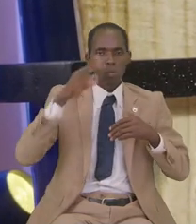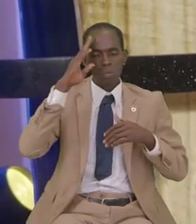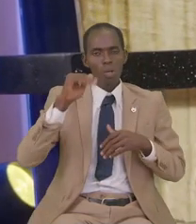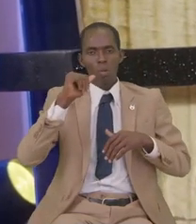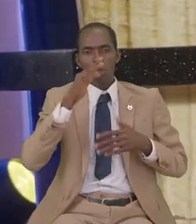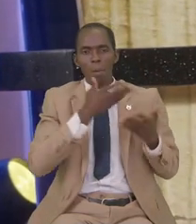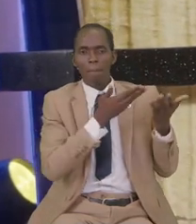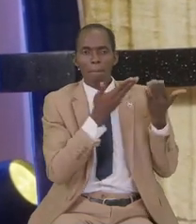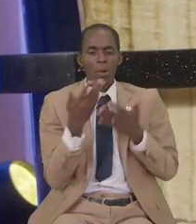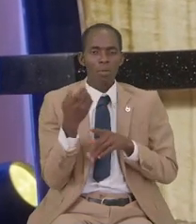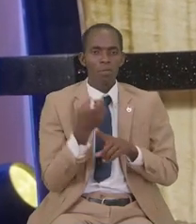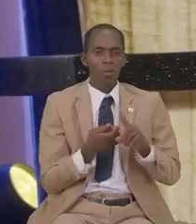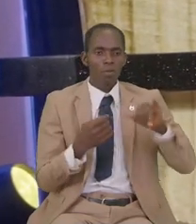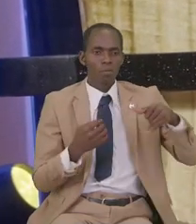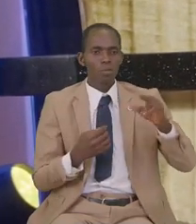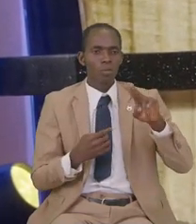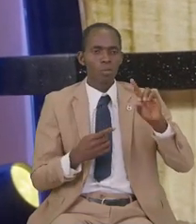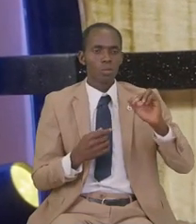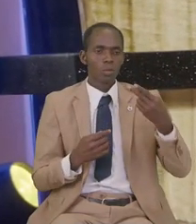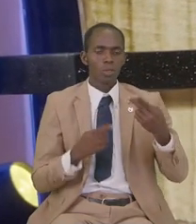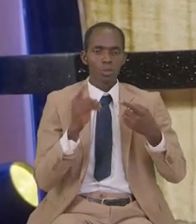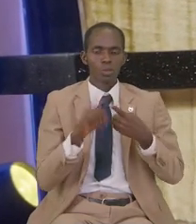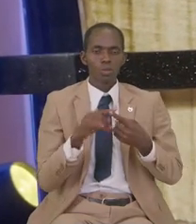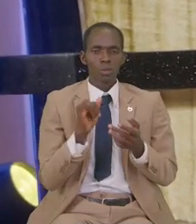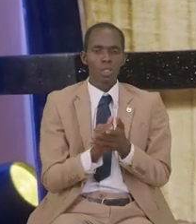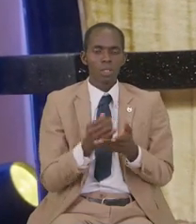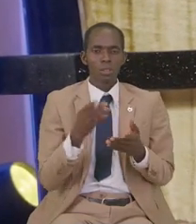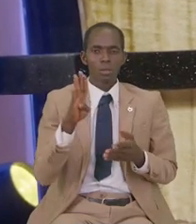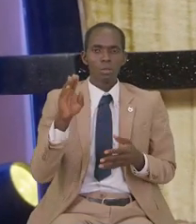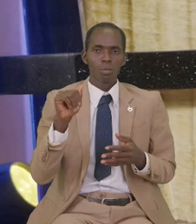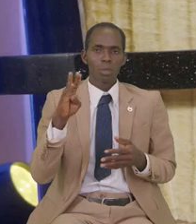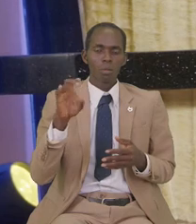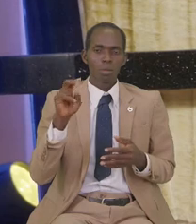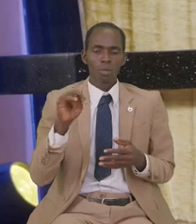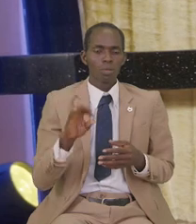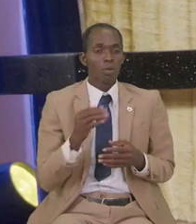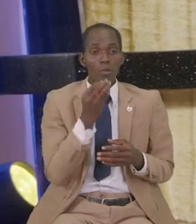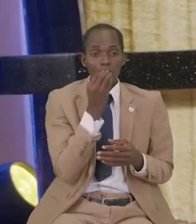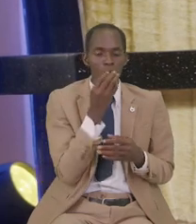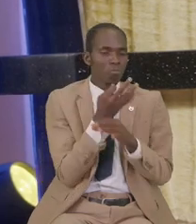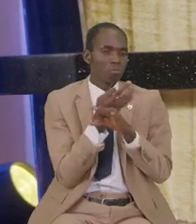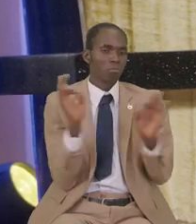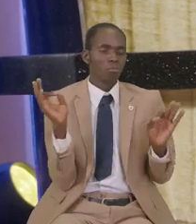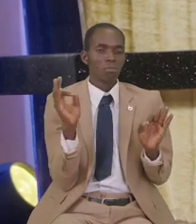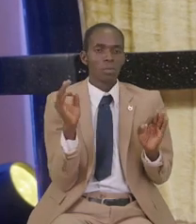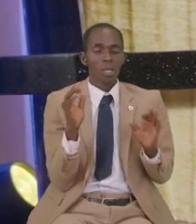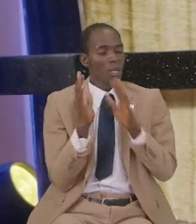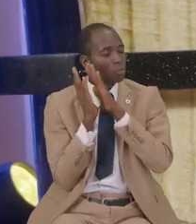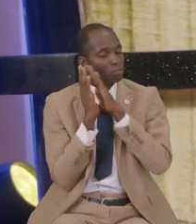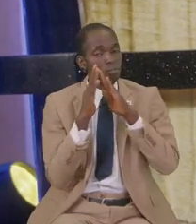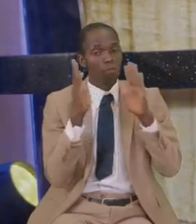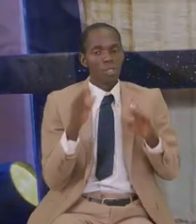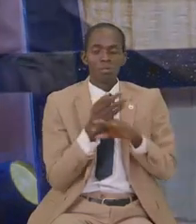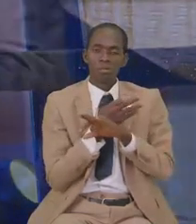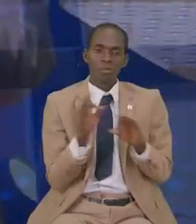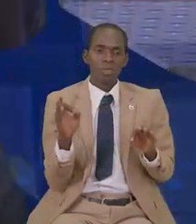from Judah unto Babylon, their food paid for, accommodation paid for, and